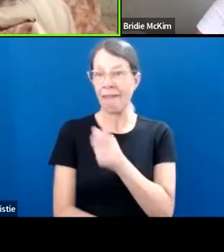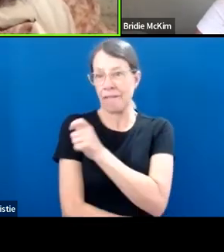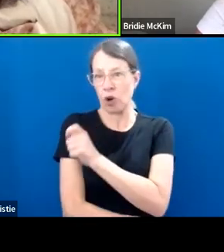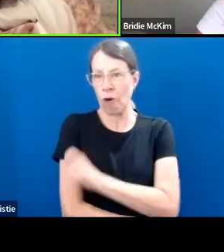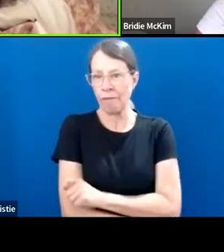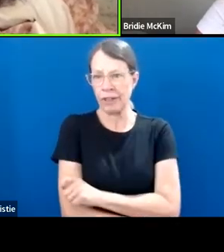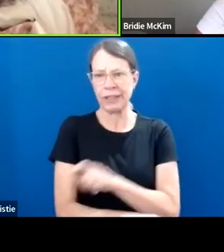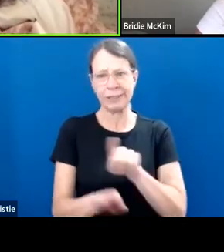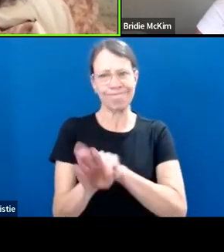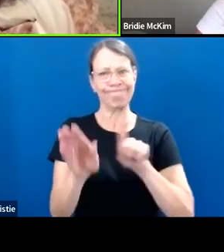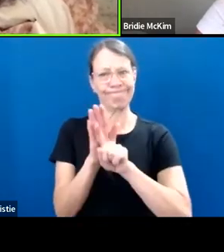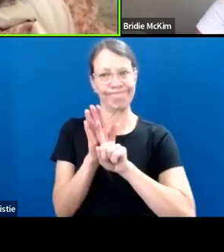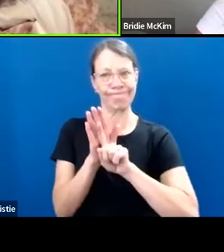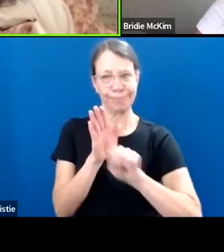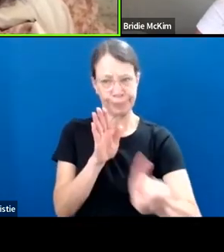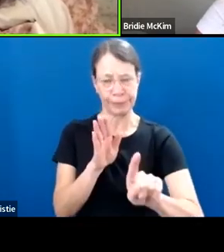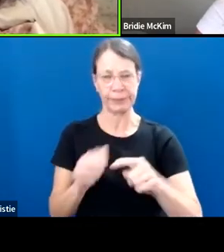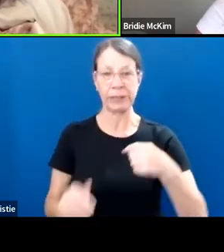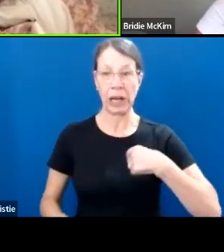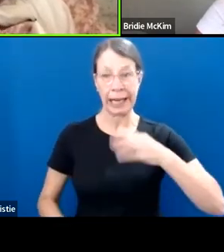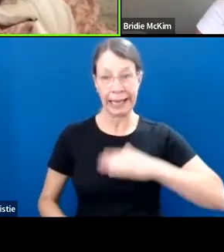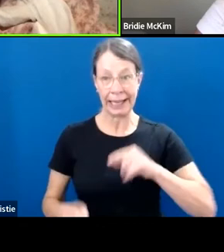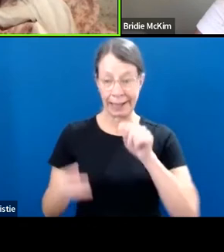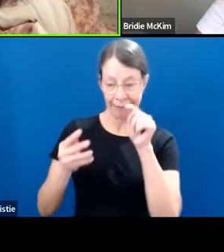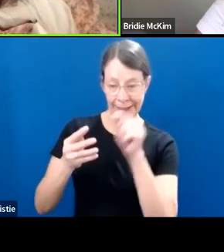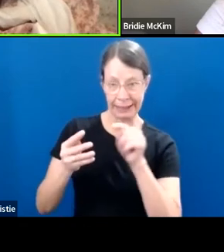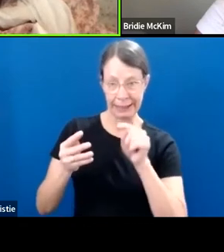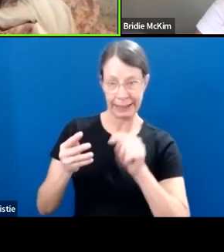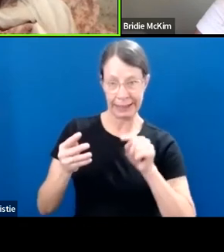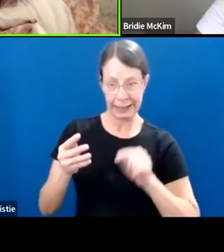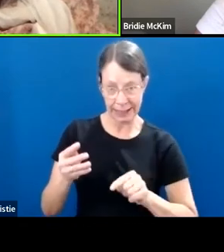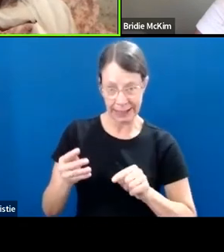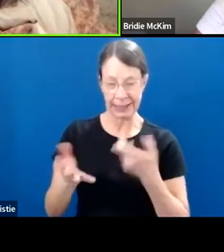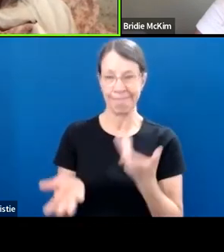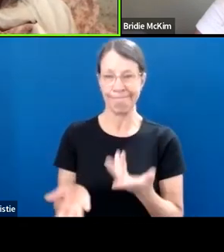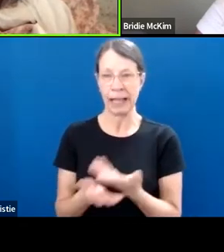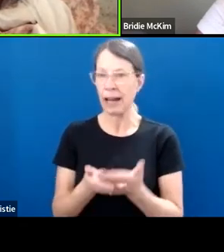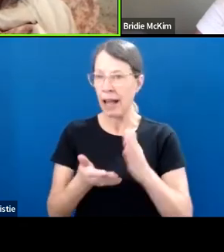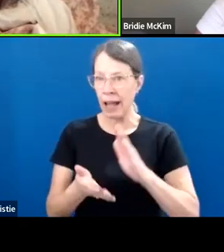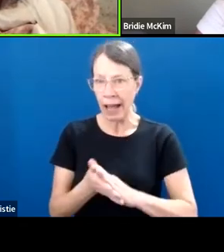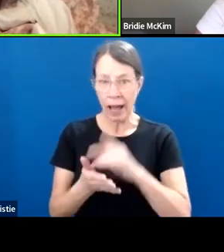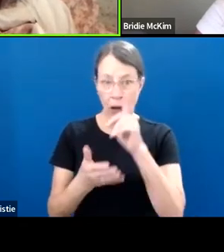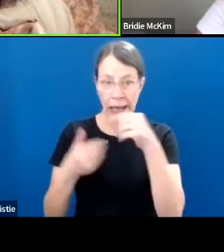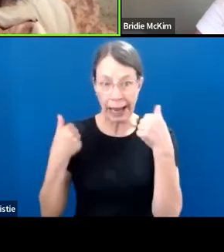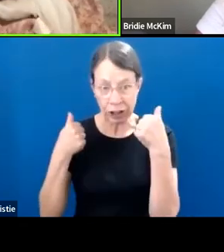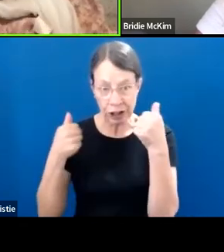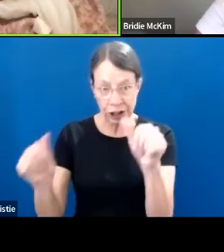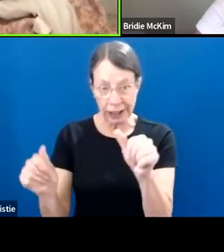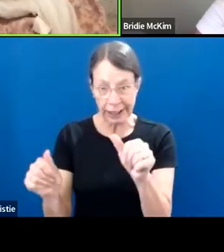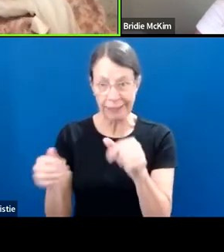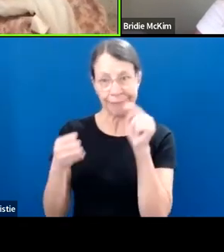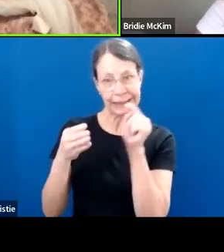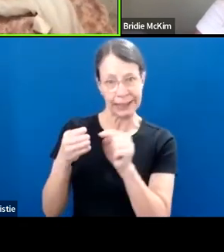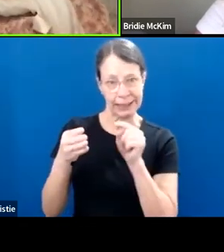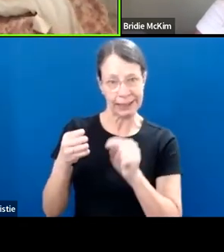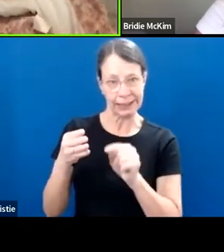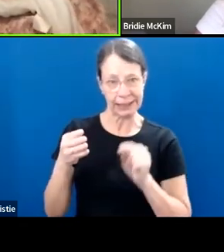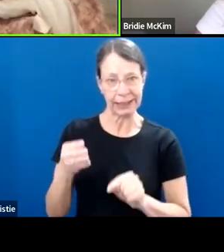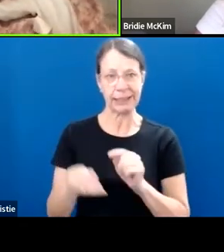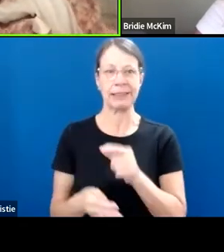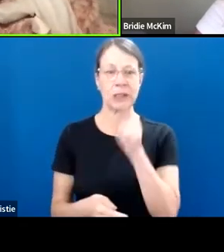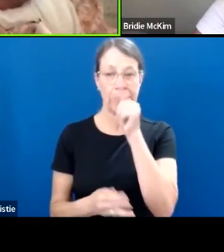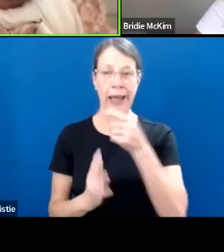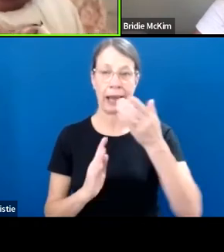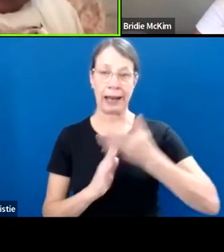say, this is what I need, and this is how, you know, we're going to make it accessible. And